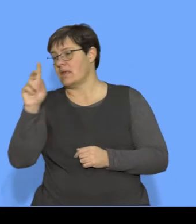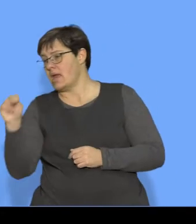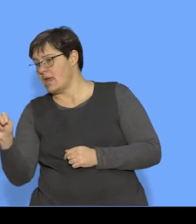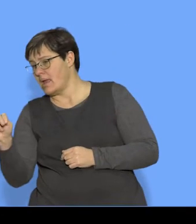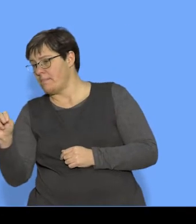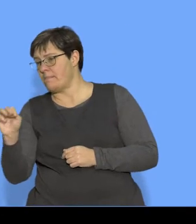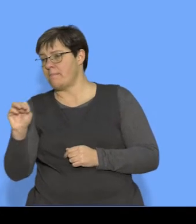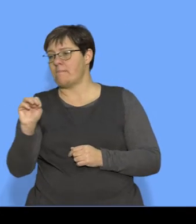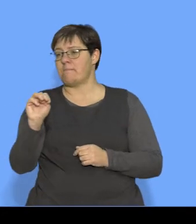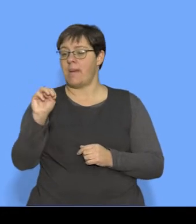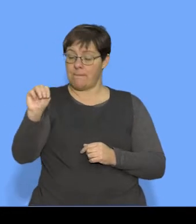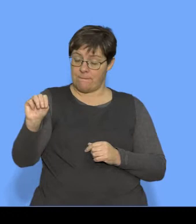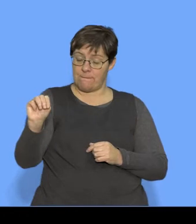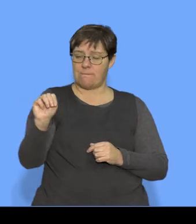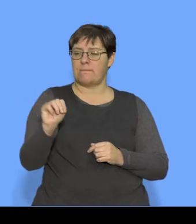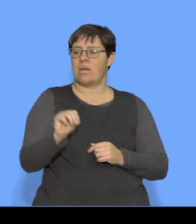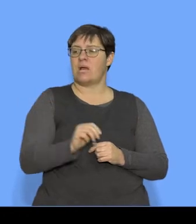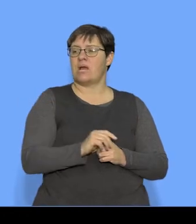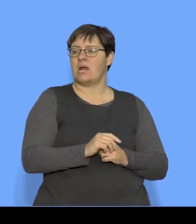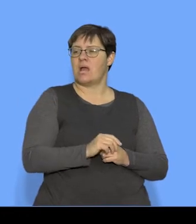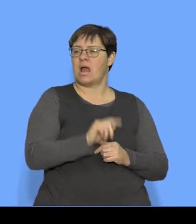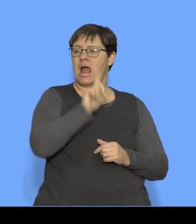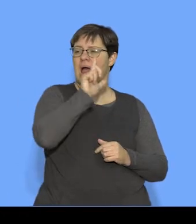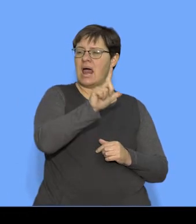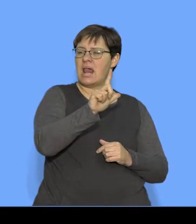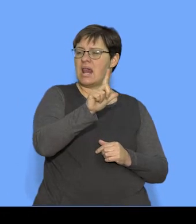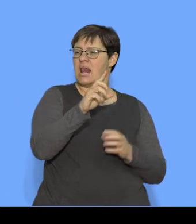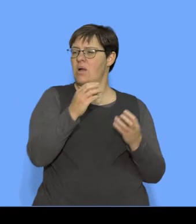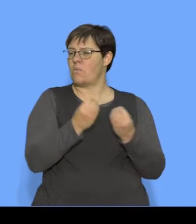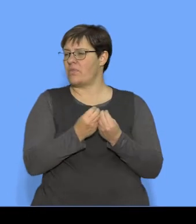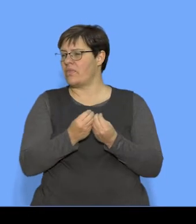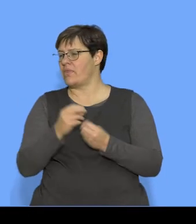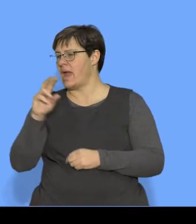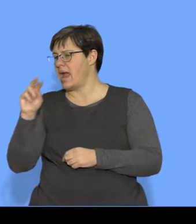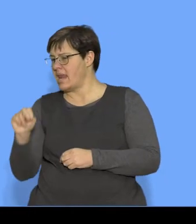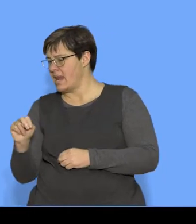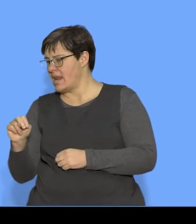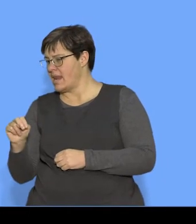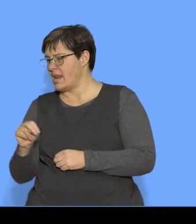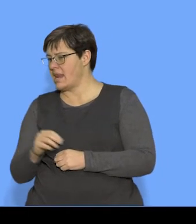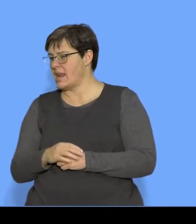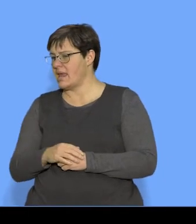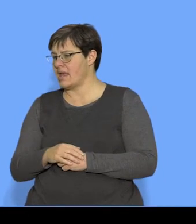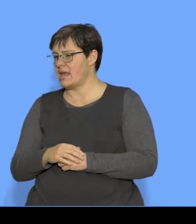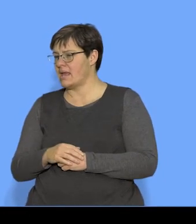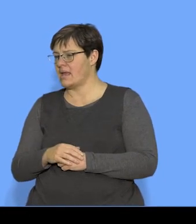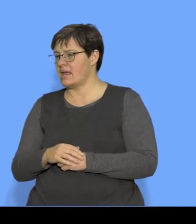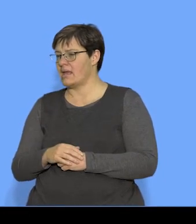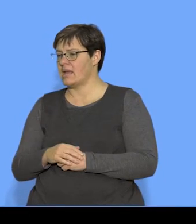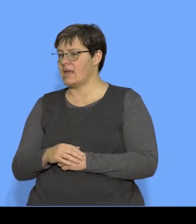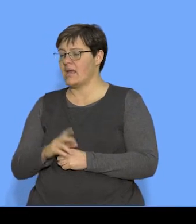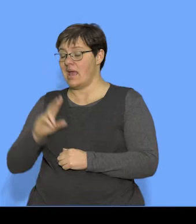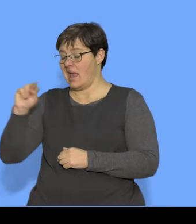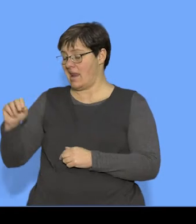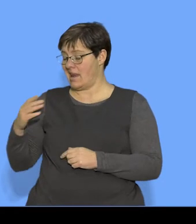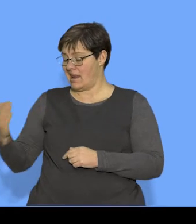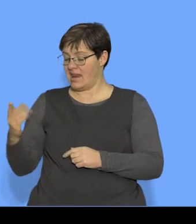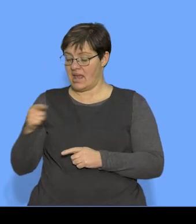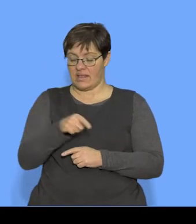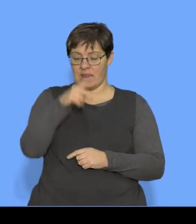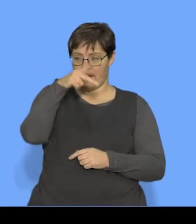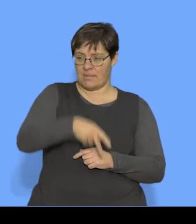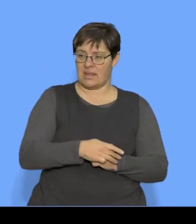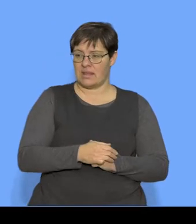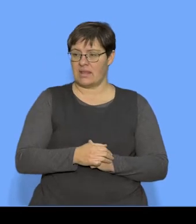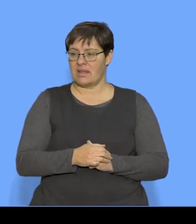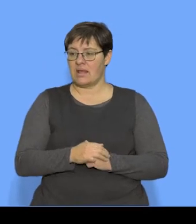there. And then my L goes with N, so it will be the N there at the end, and then P,